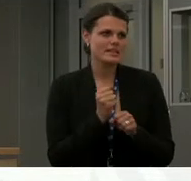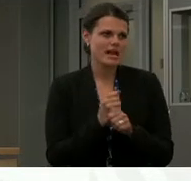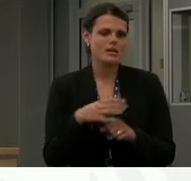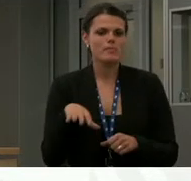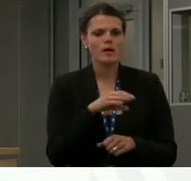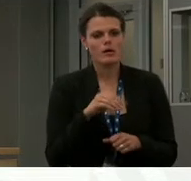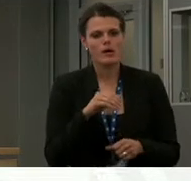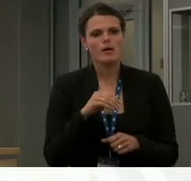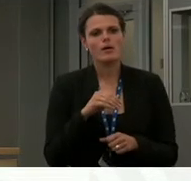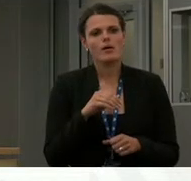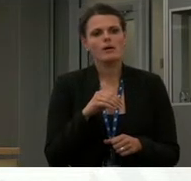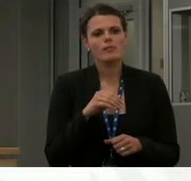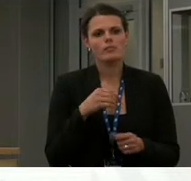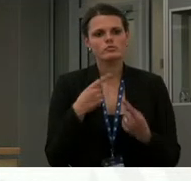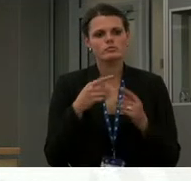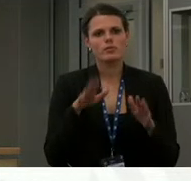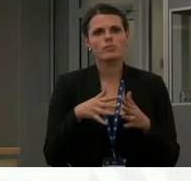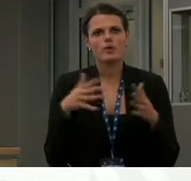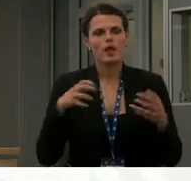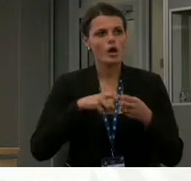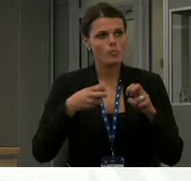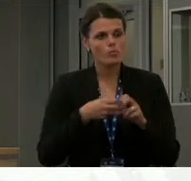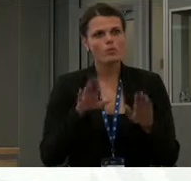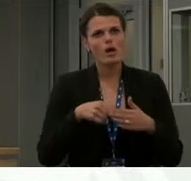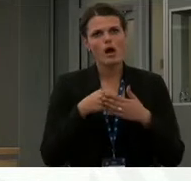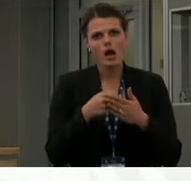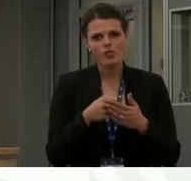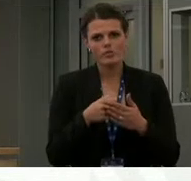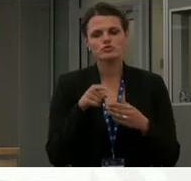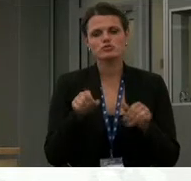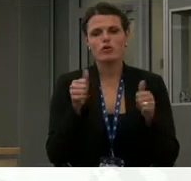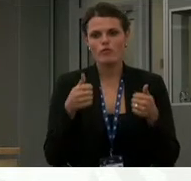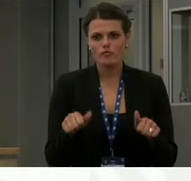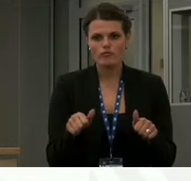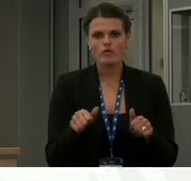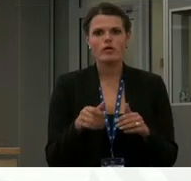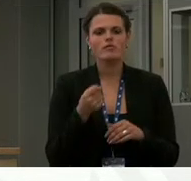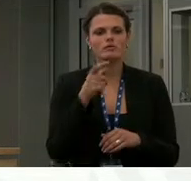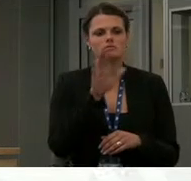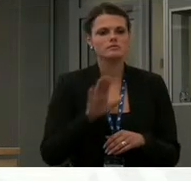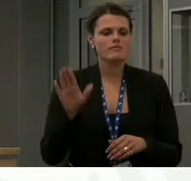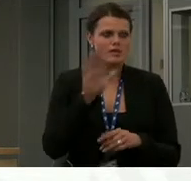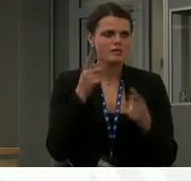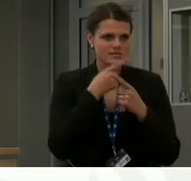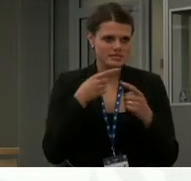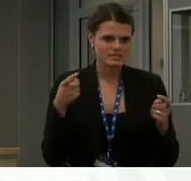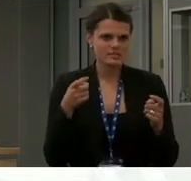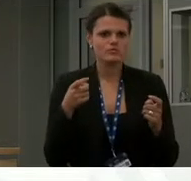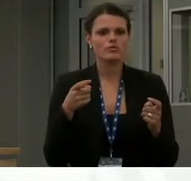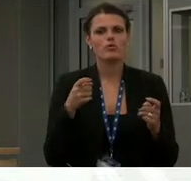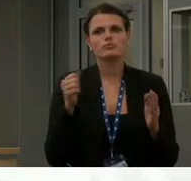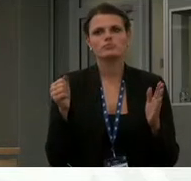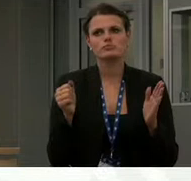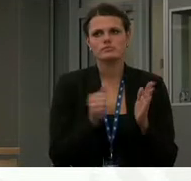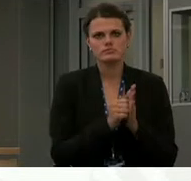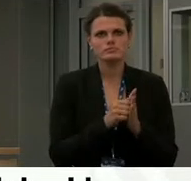we do point to the biggest divergences that exist and support national reform 11 country reports published in